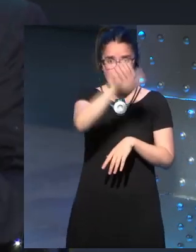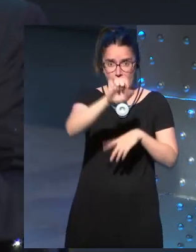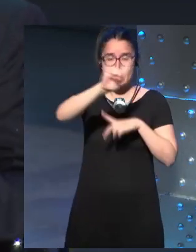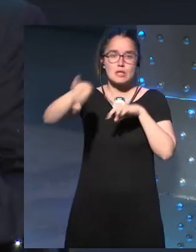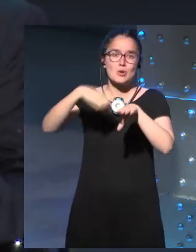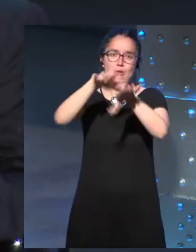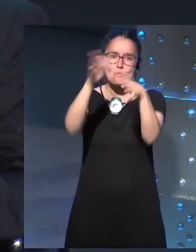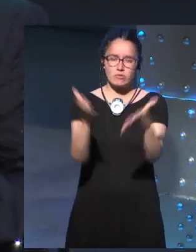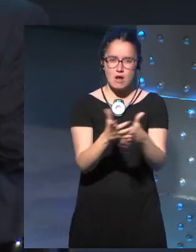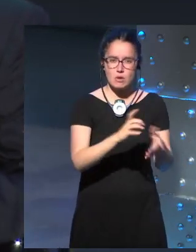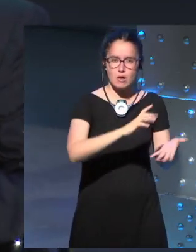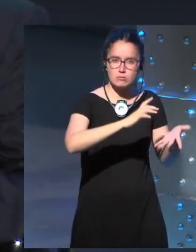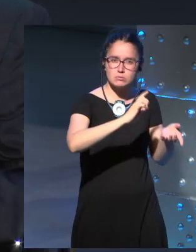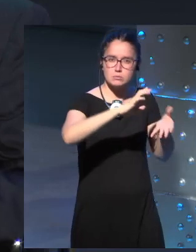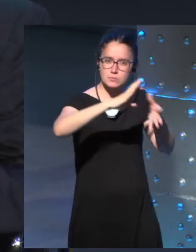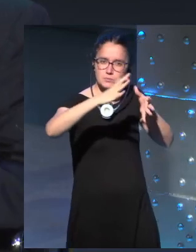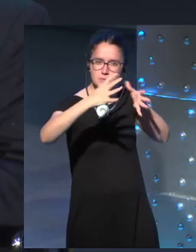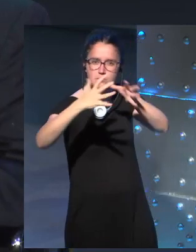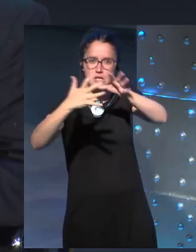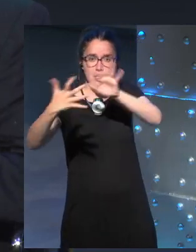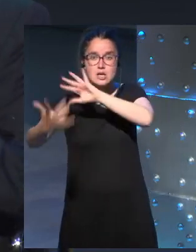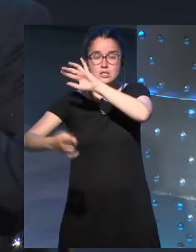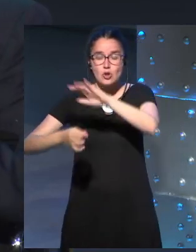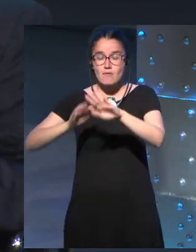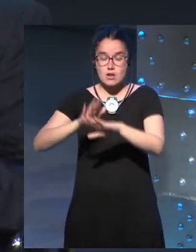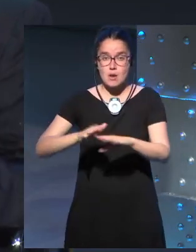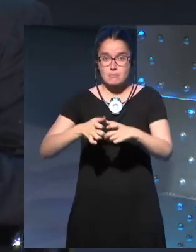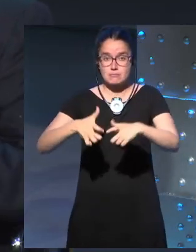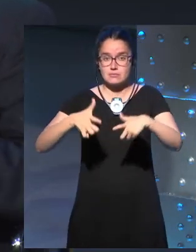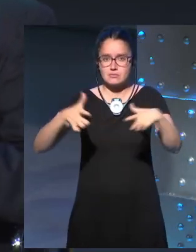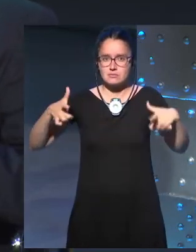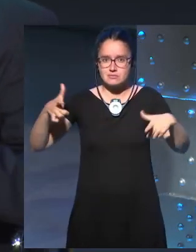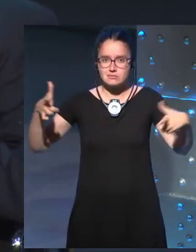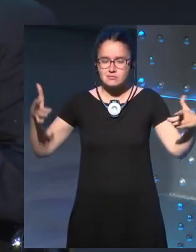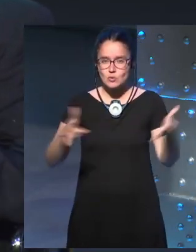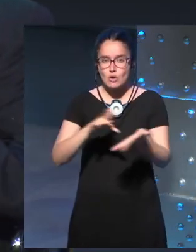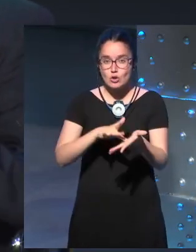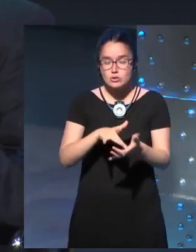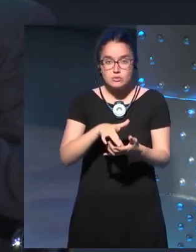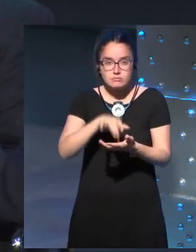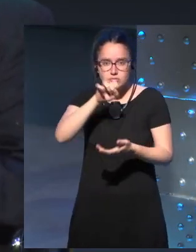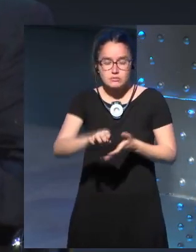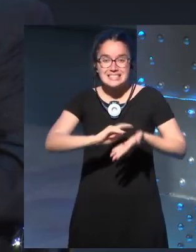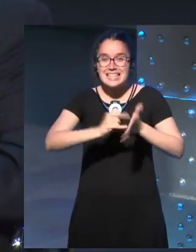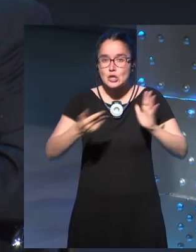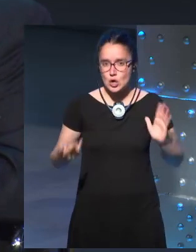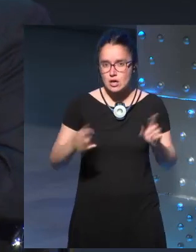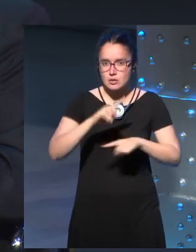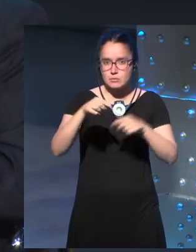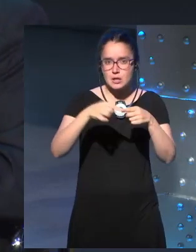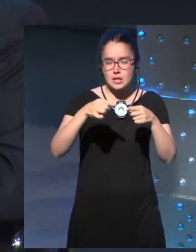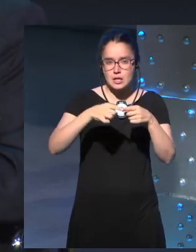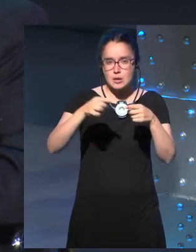the continent sport, and after that the global sport. And it was growing when